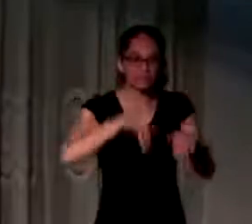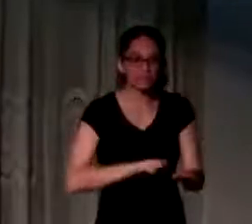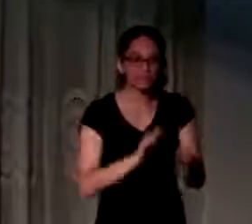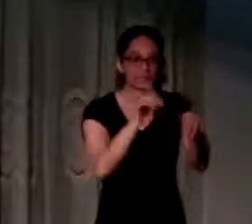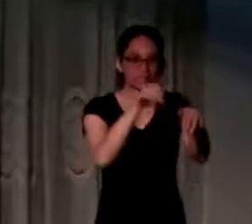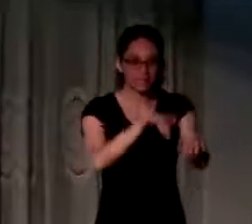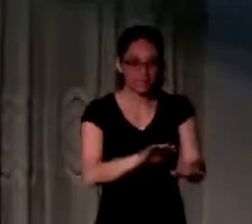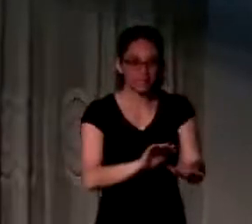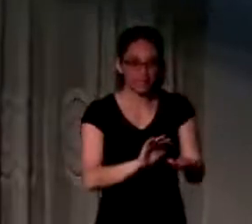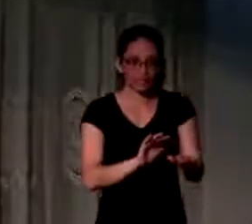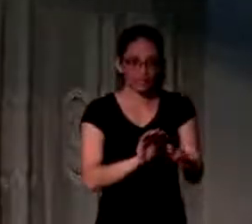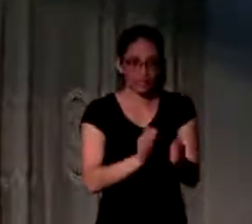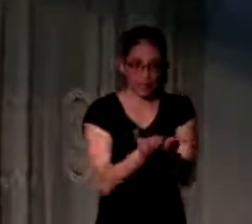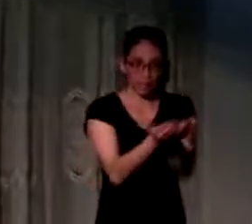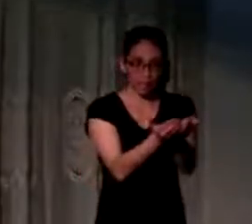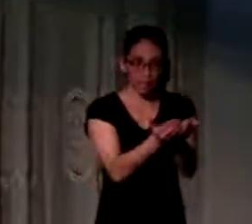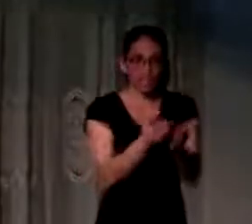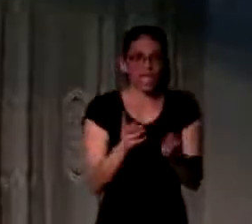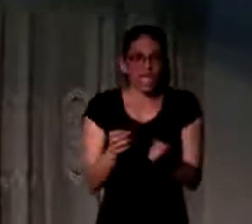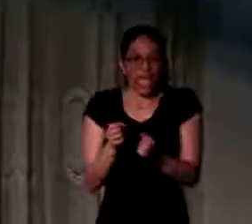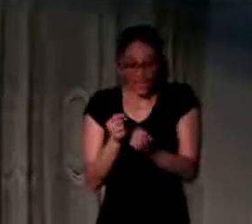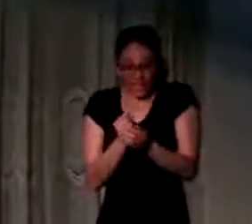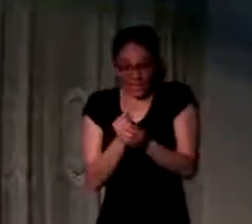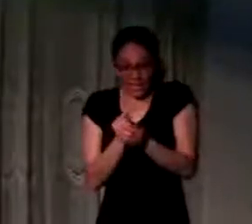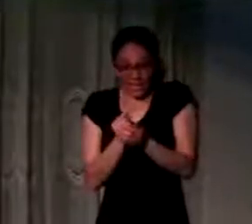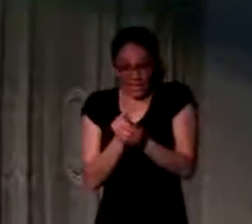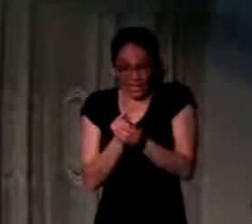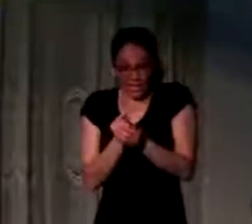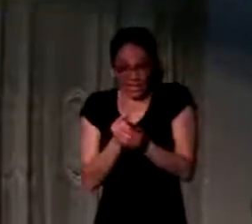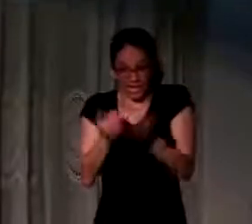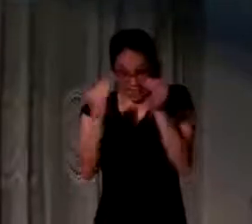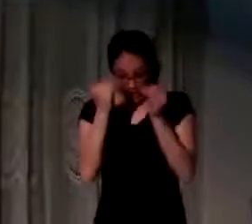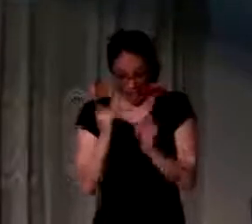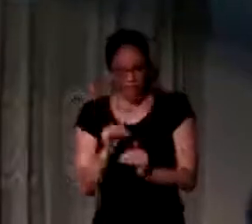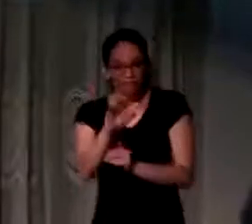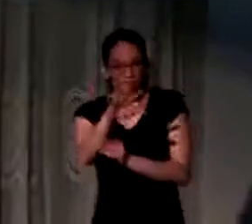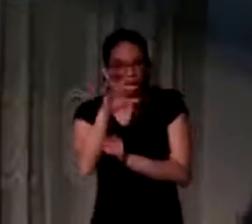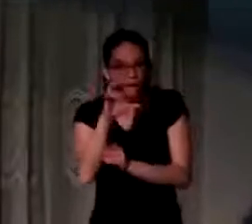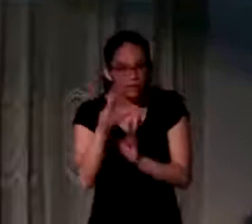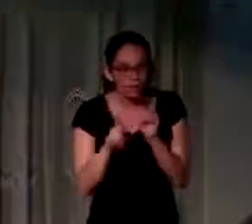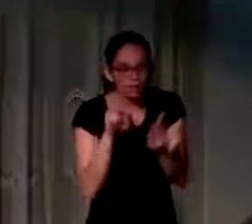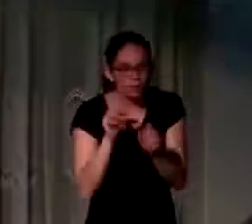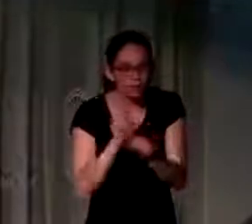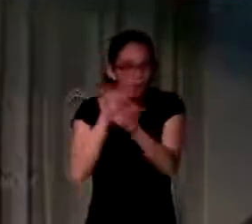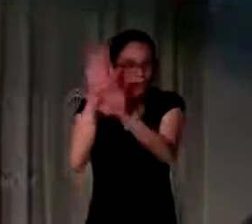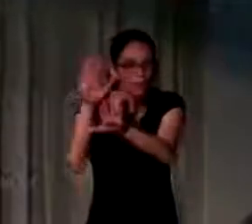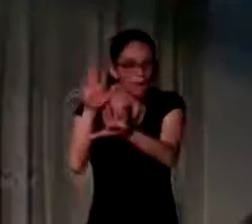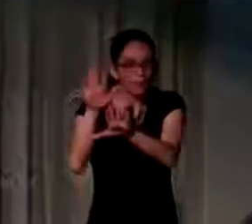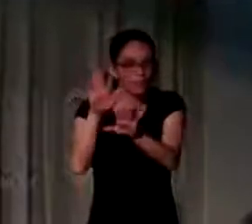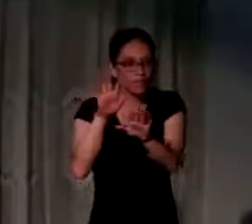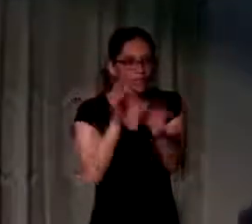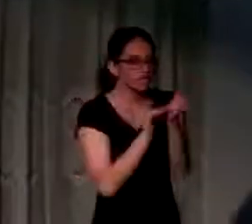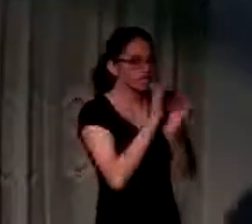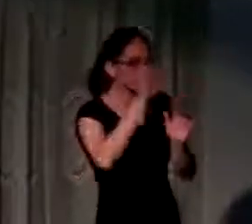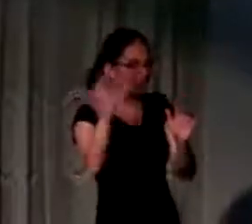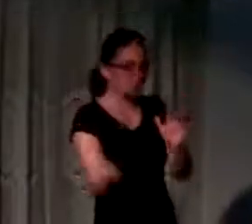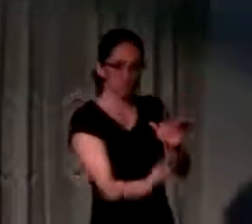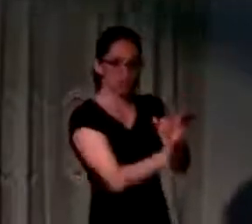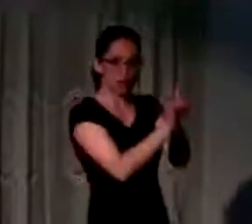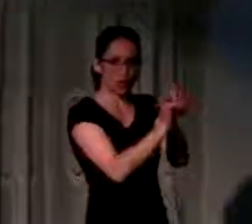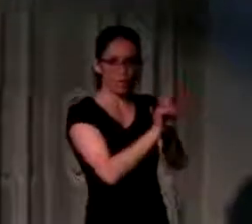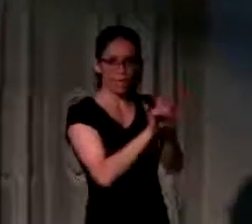that, 500 people on a hillside. That's my Savior. That's